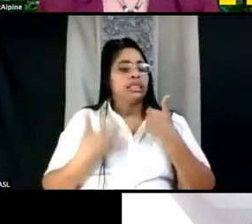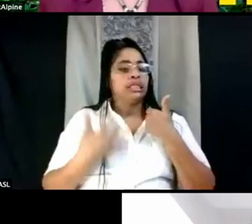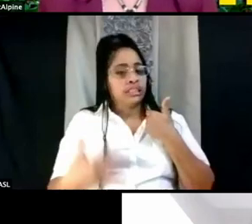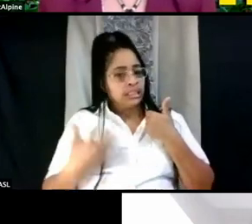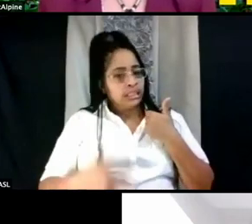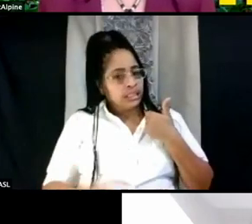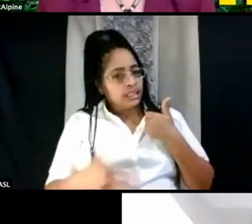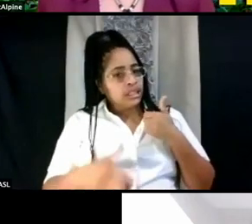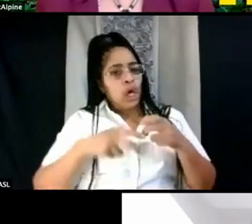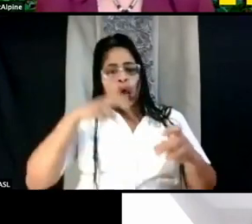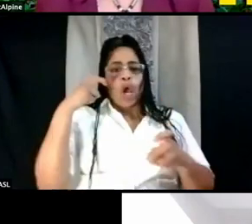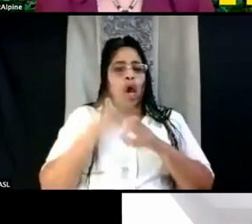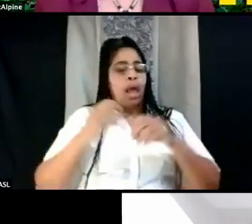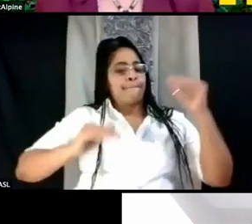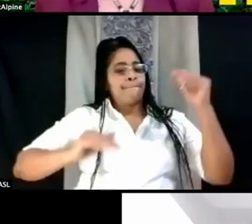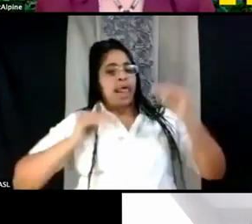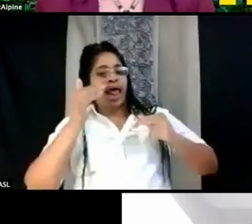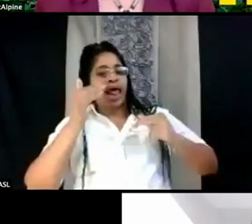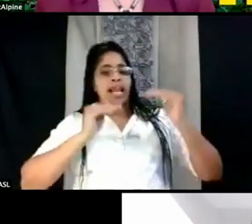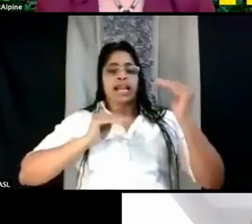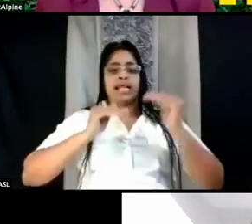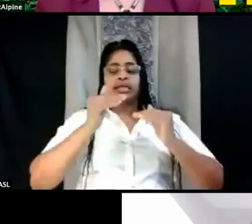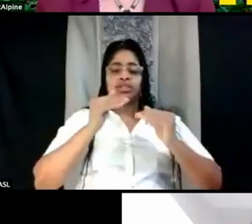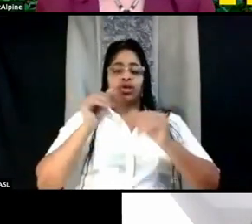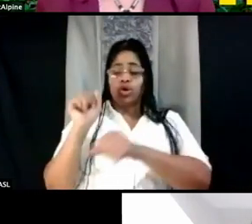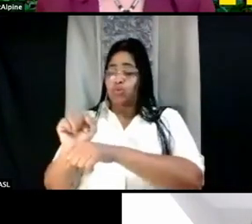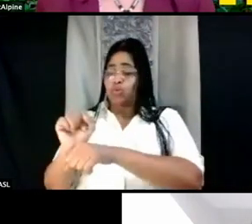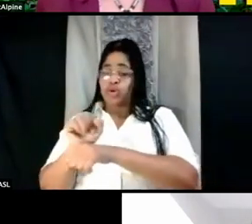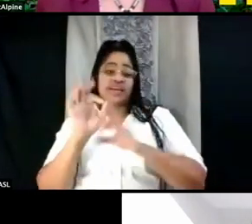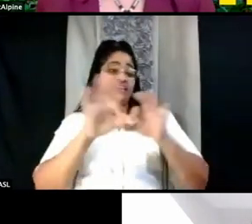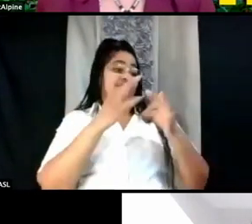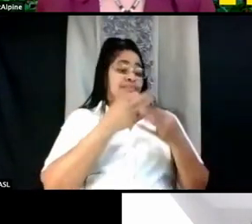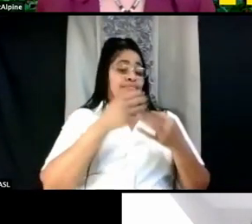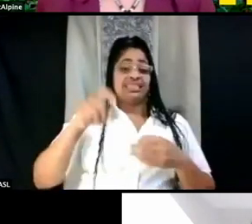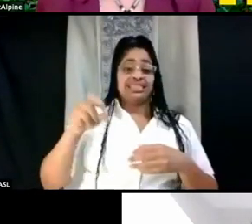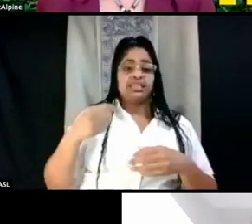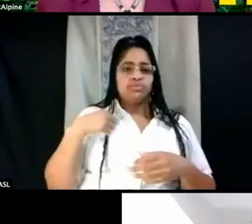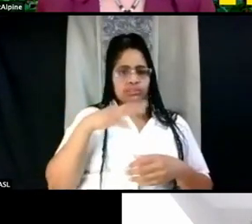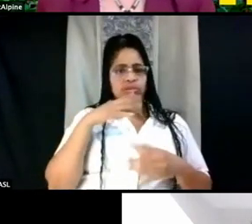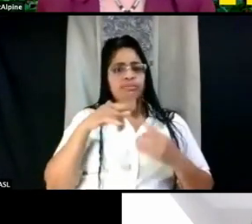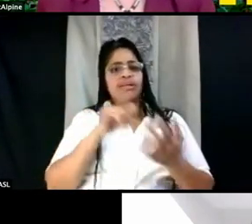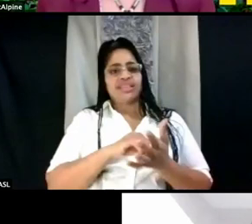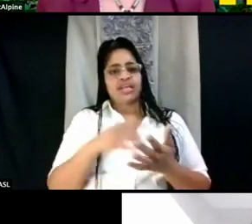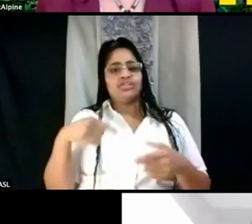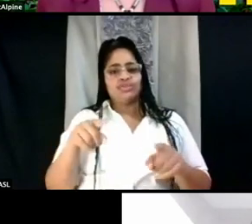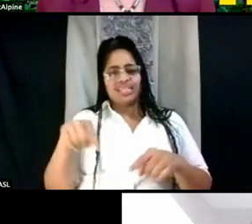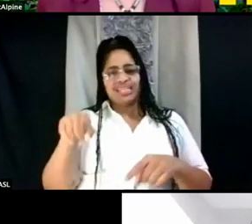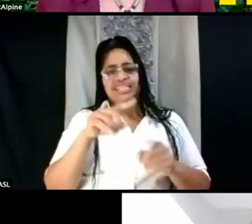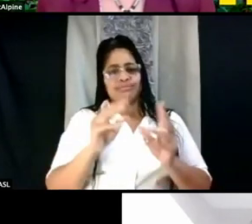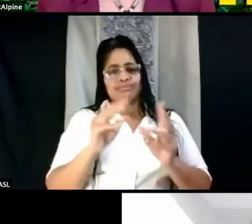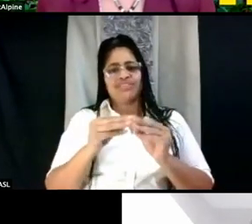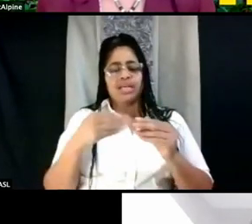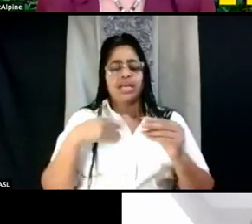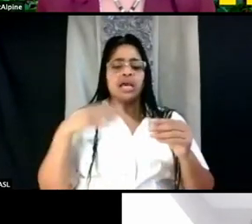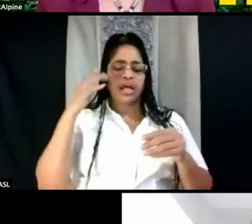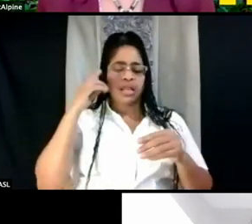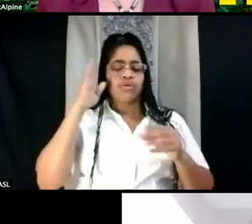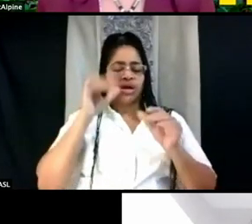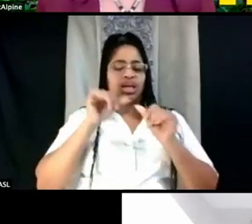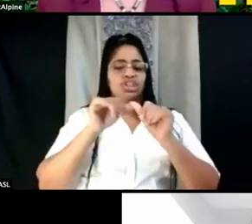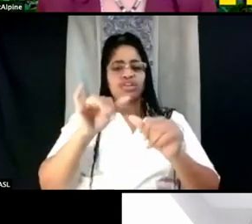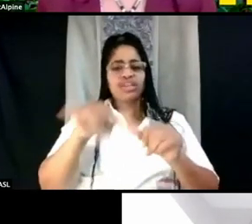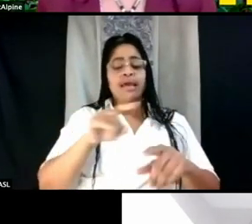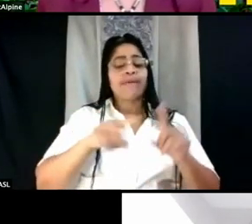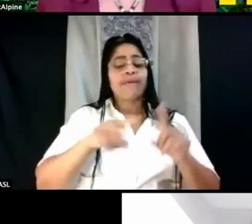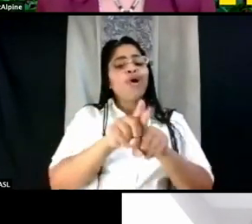It's hard to balance work and family needs. We've talked about that a number of times on these briefings, and I know that continues. It often takes